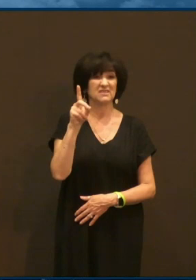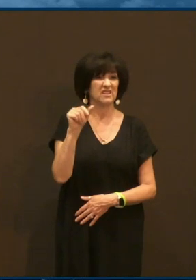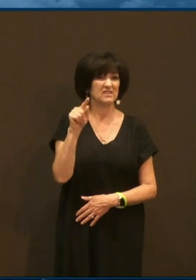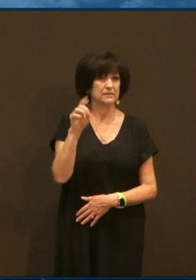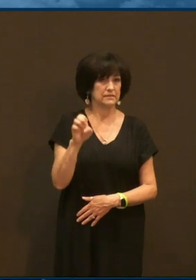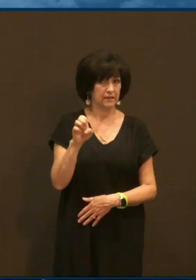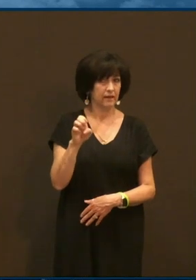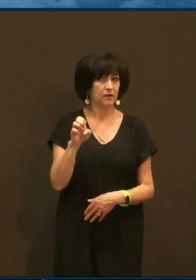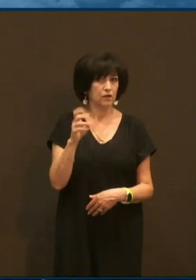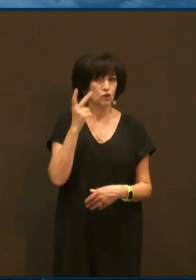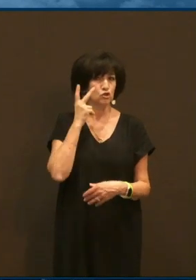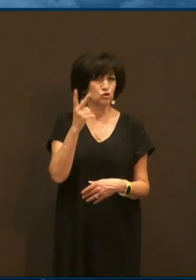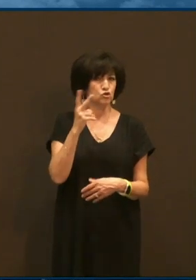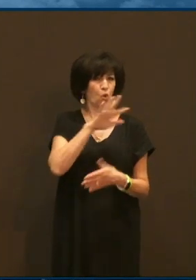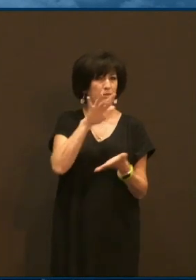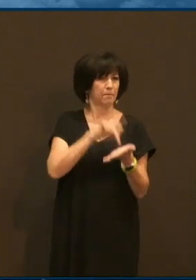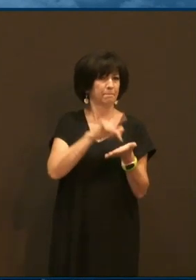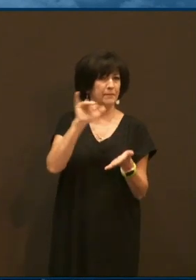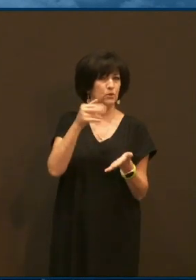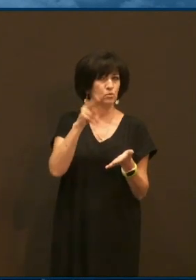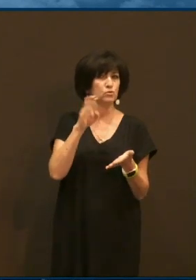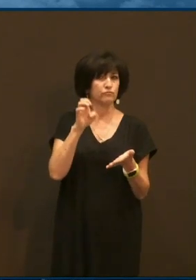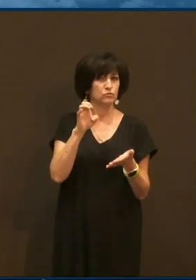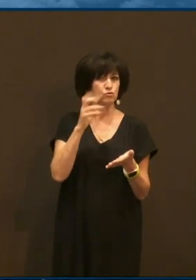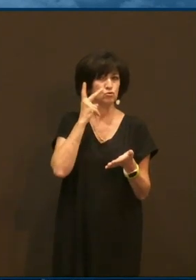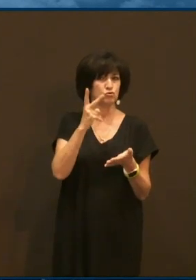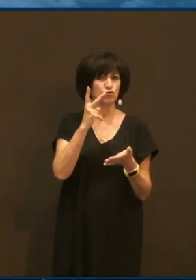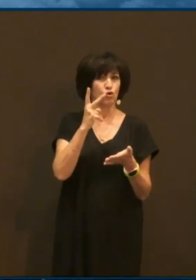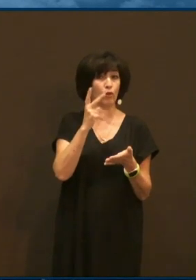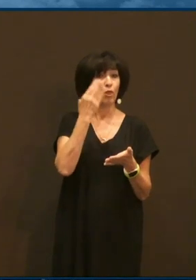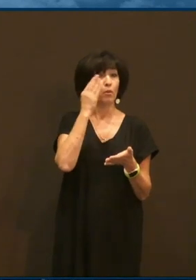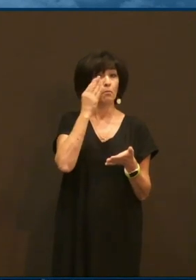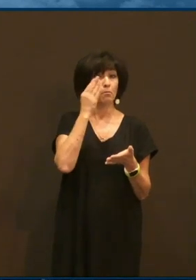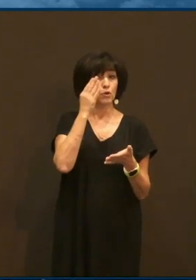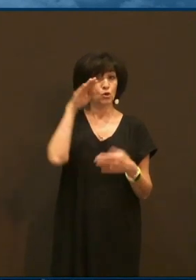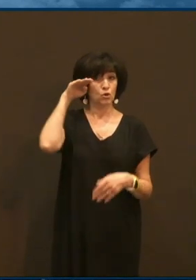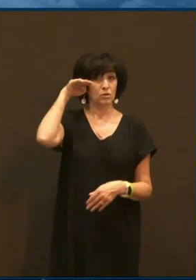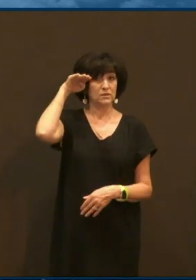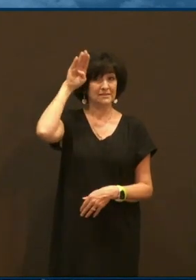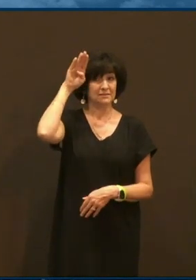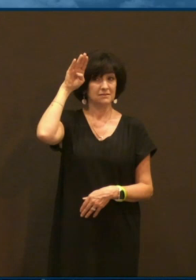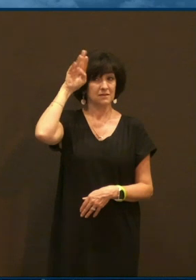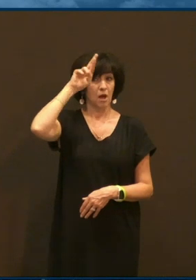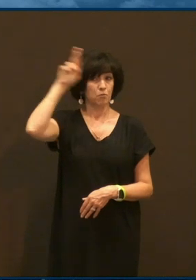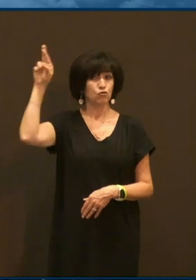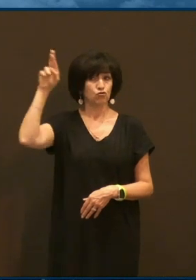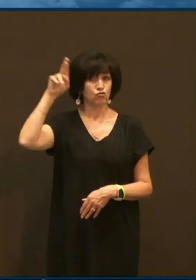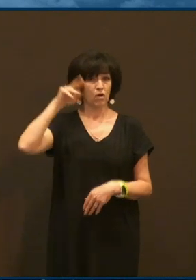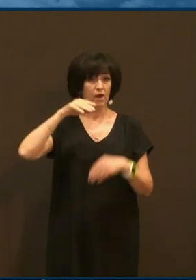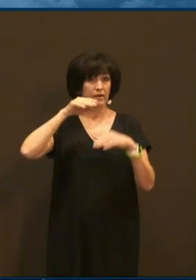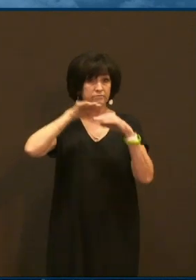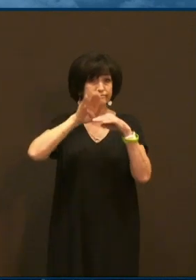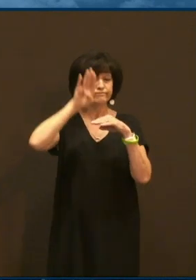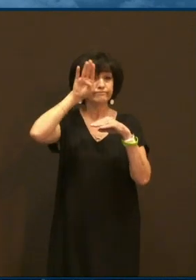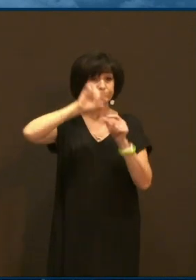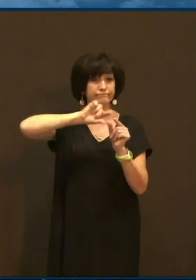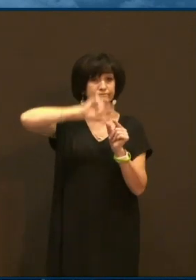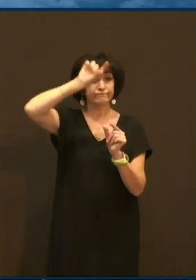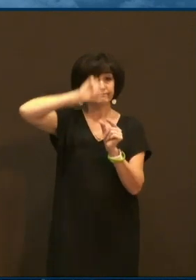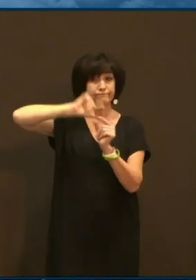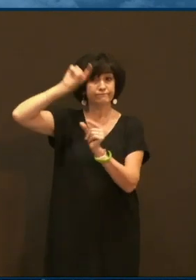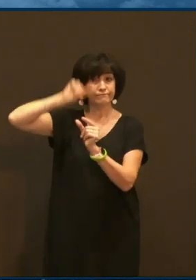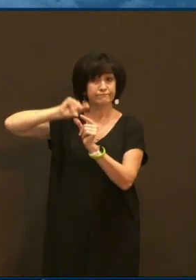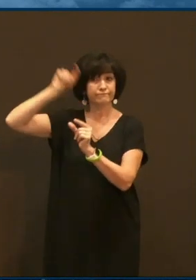was that blip in mid-June. You can see the blue bars on the top far right represent